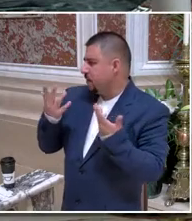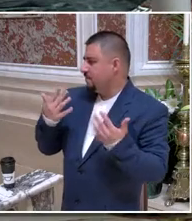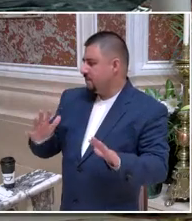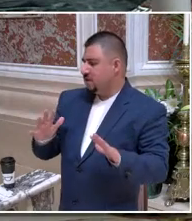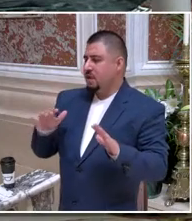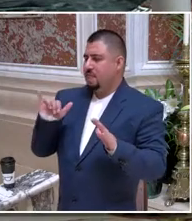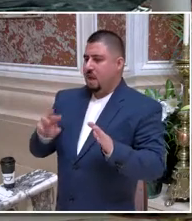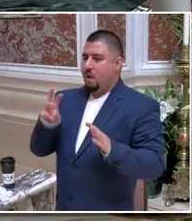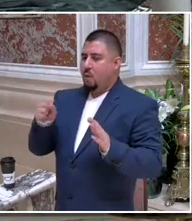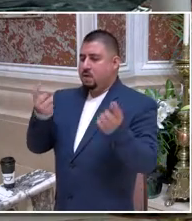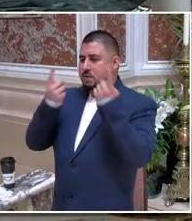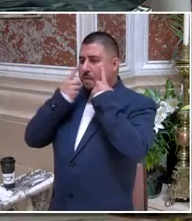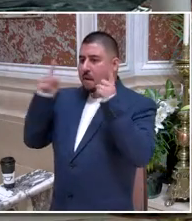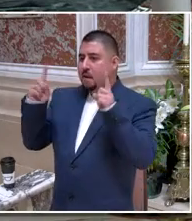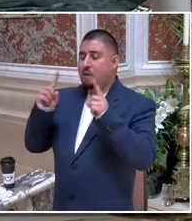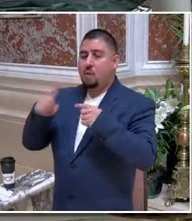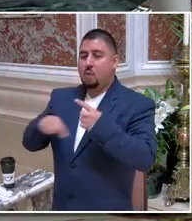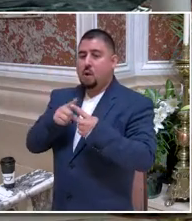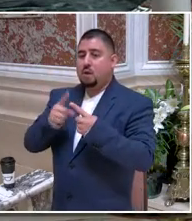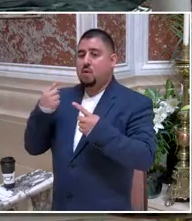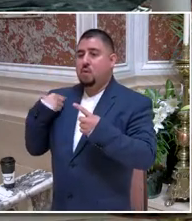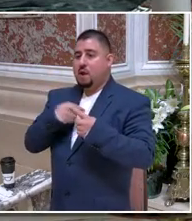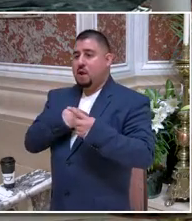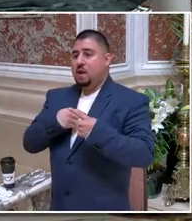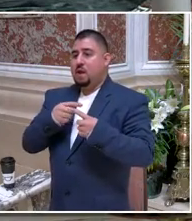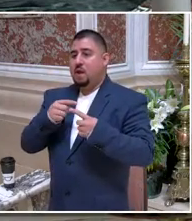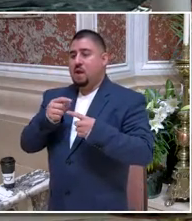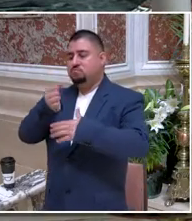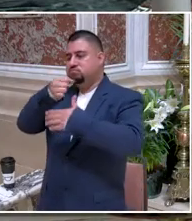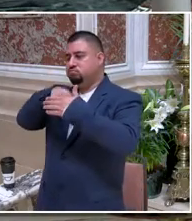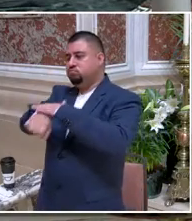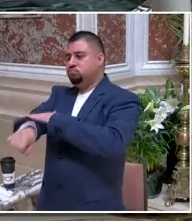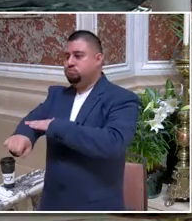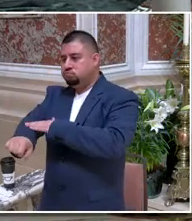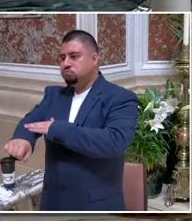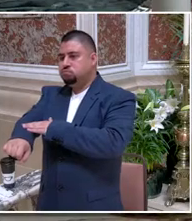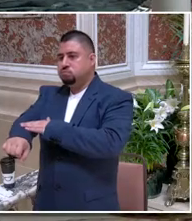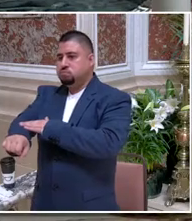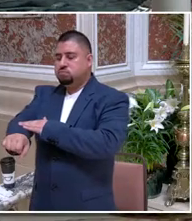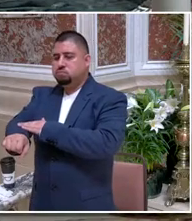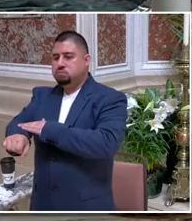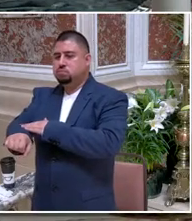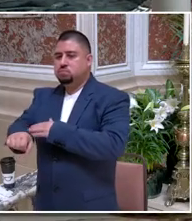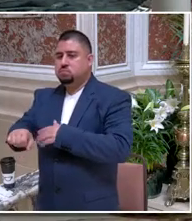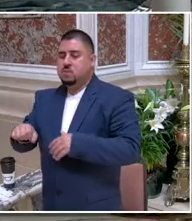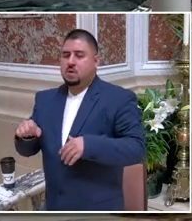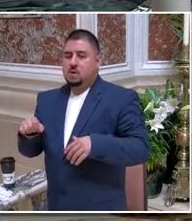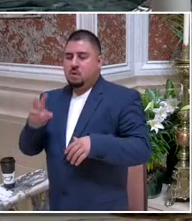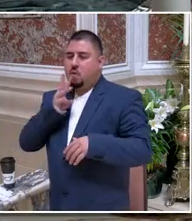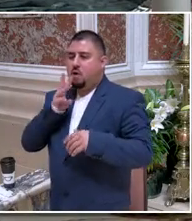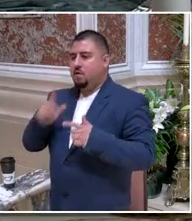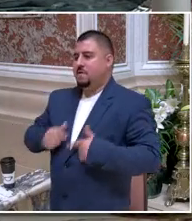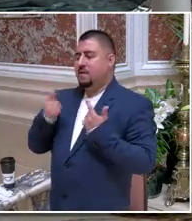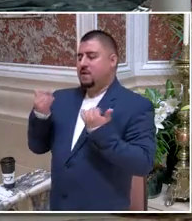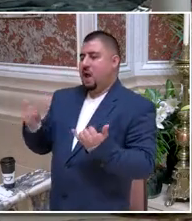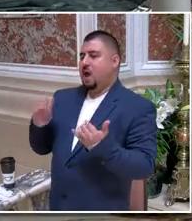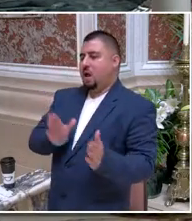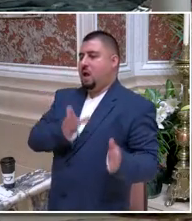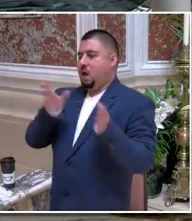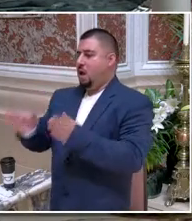was accomplished by passing through the amniotic waters of life, so too is our new